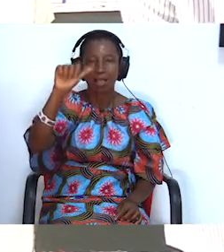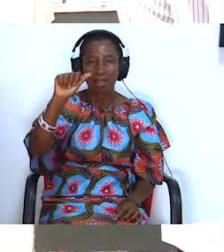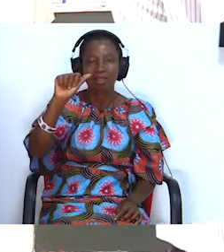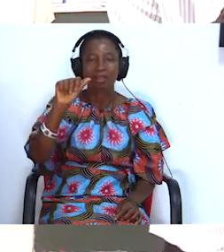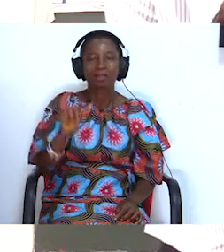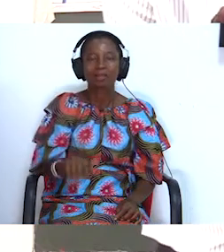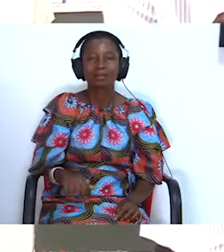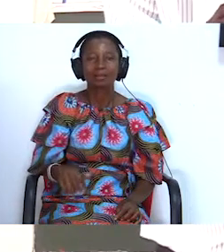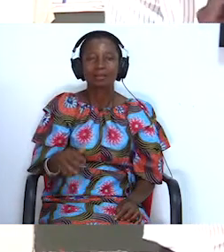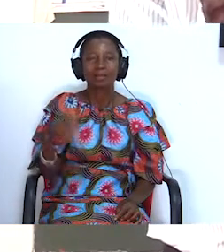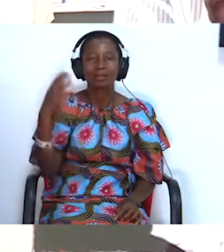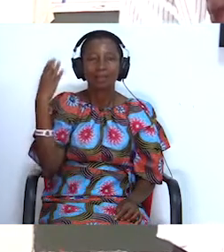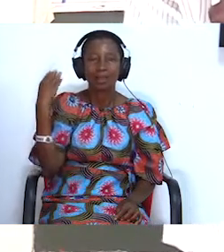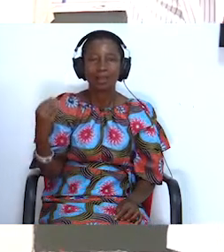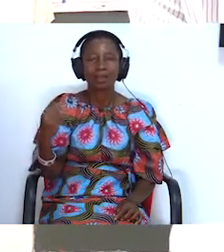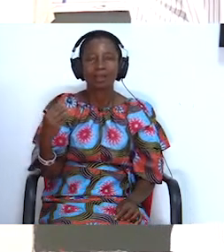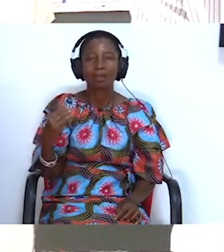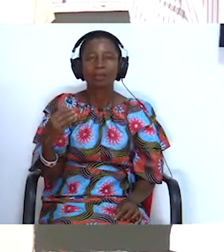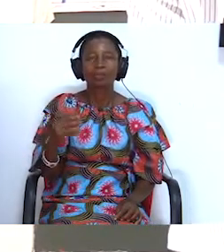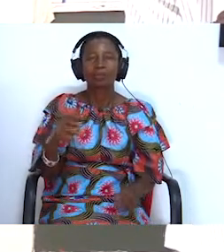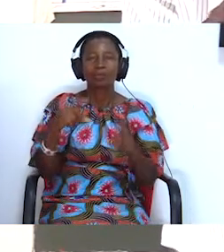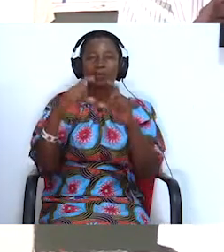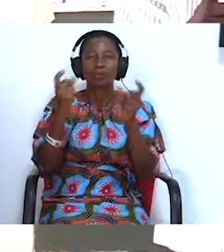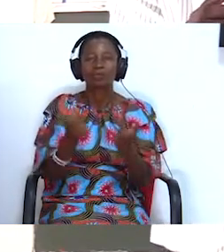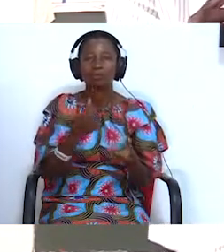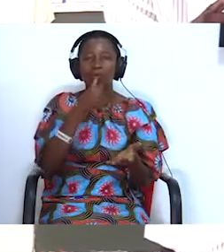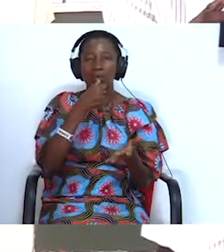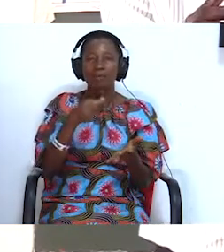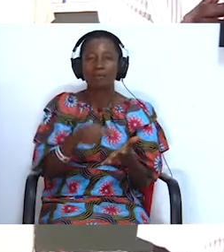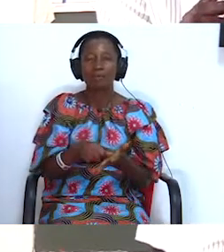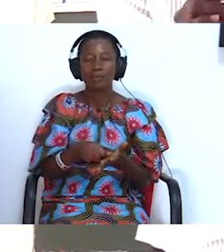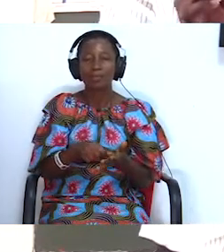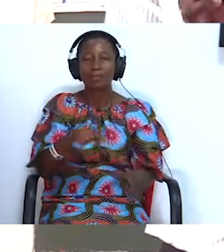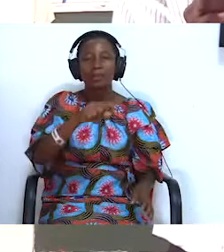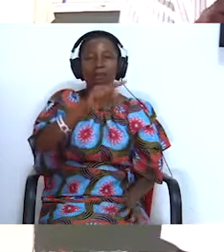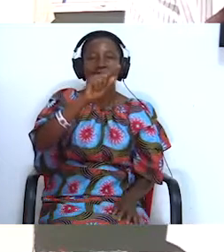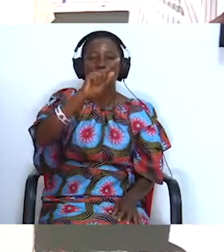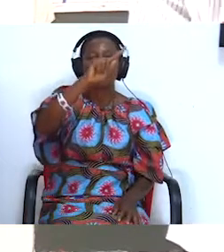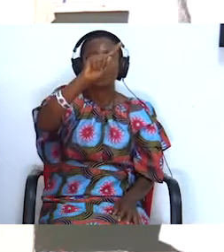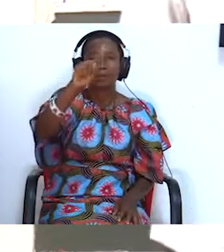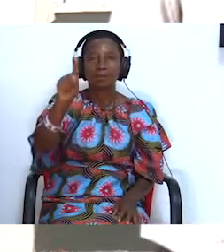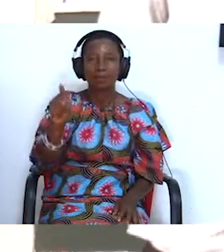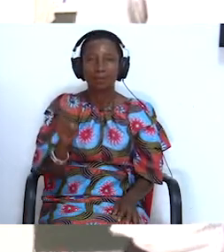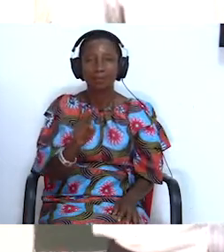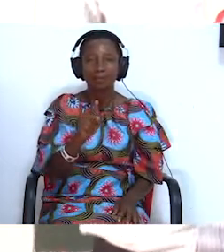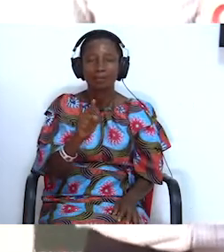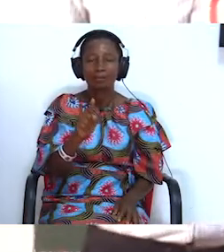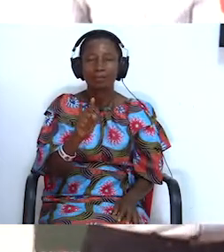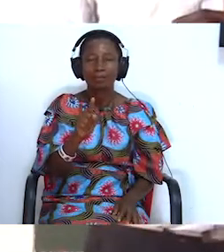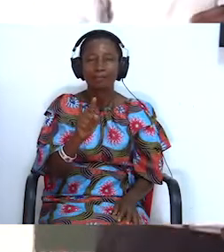Let's say it together. Ah. Say it again. Ah. Very good.